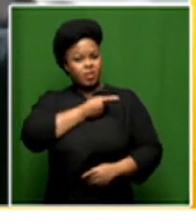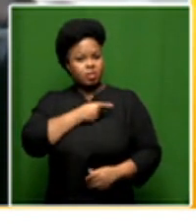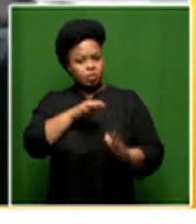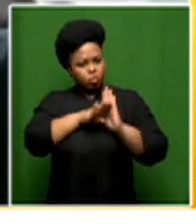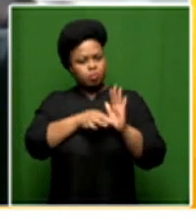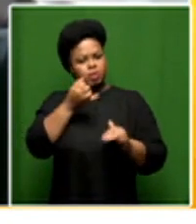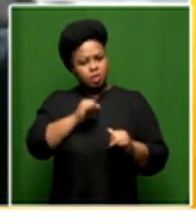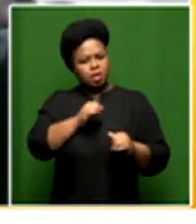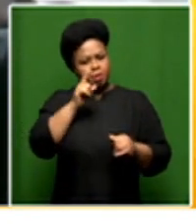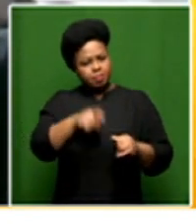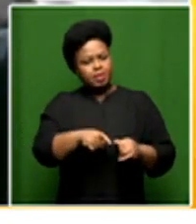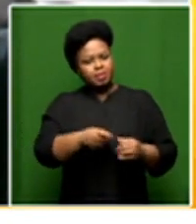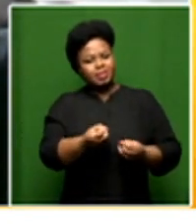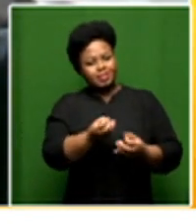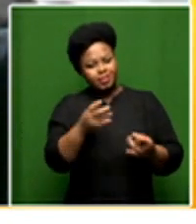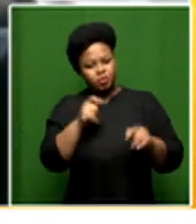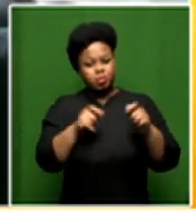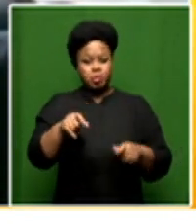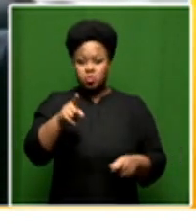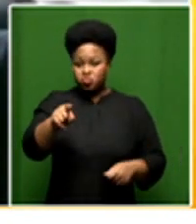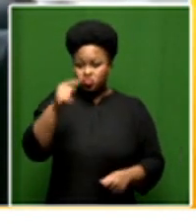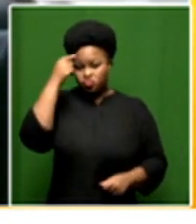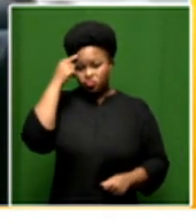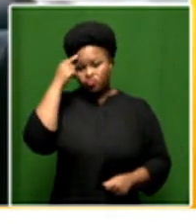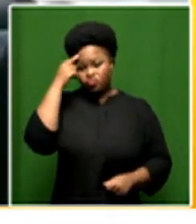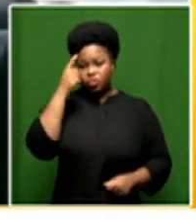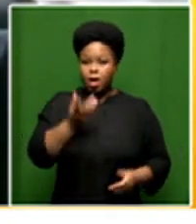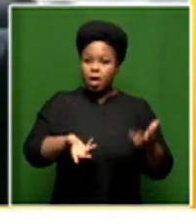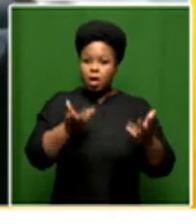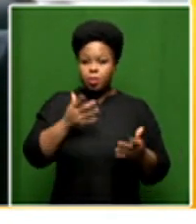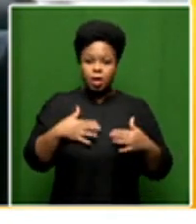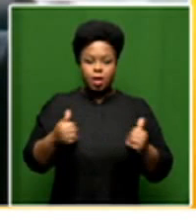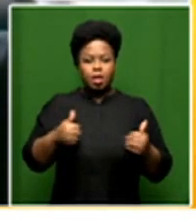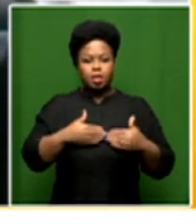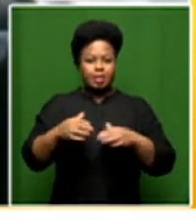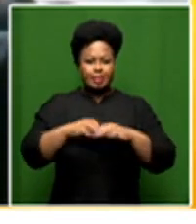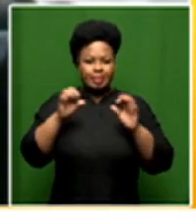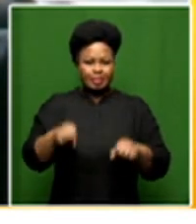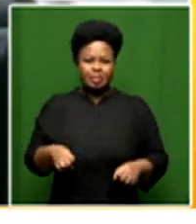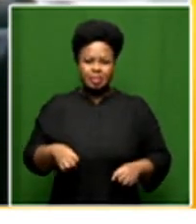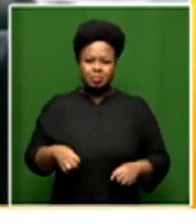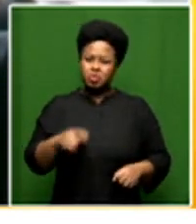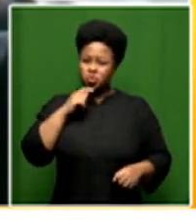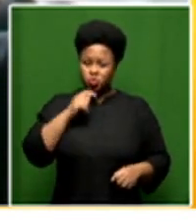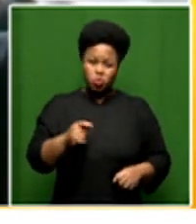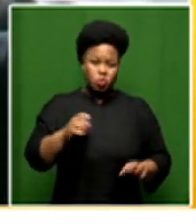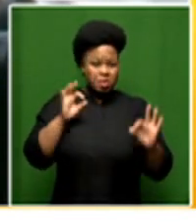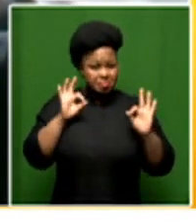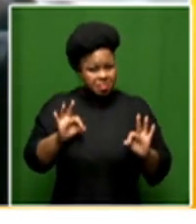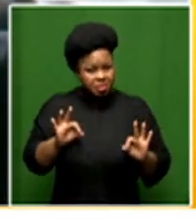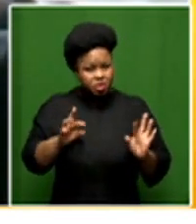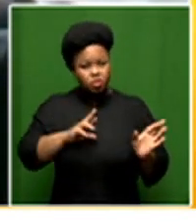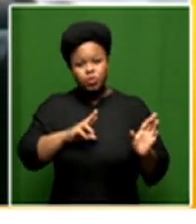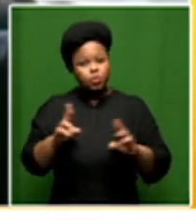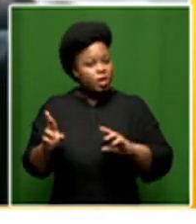program still needs to be rolled out. And in your opinion, is our healthcare system overall equipped and